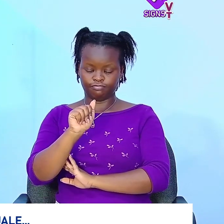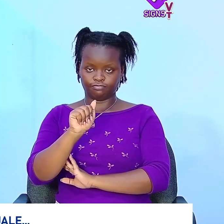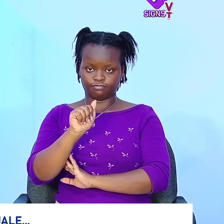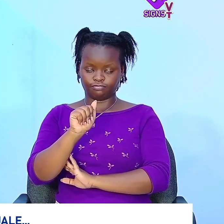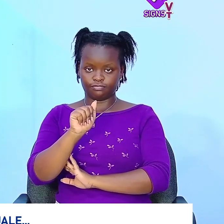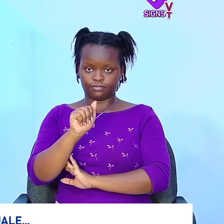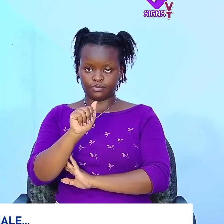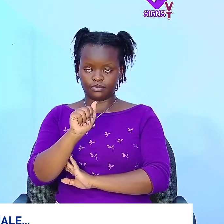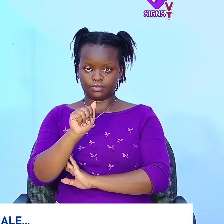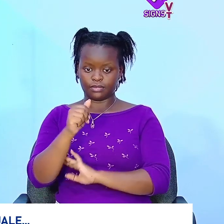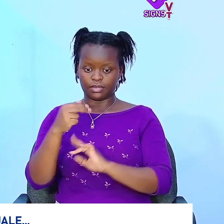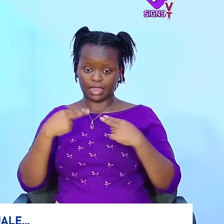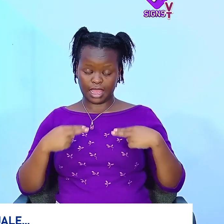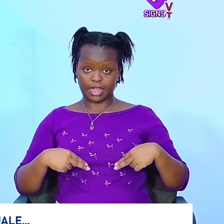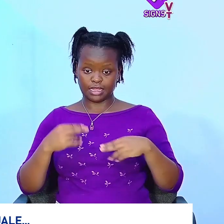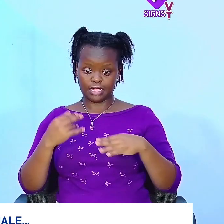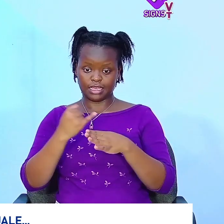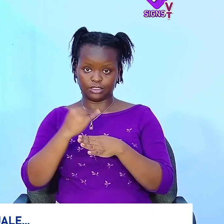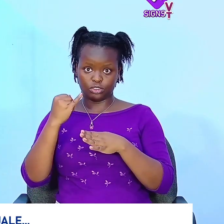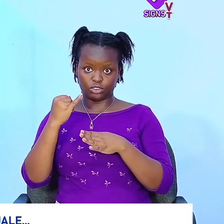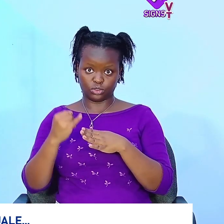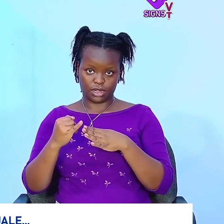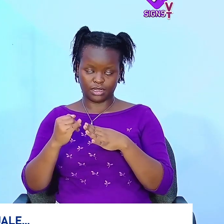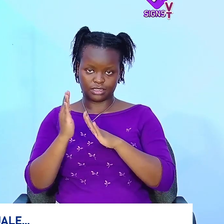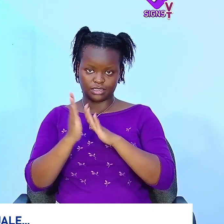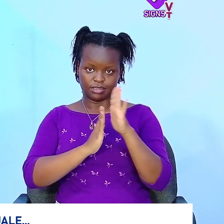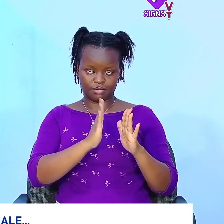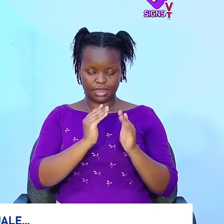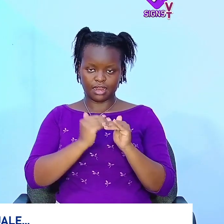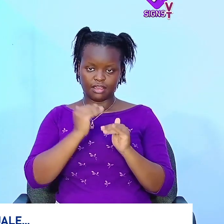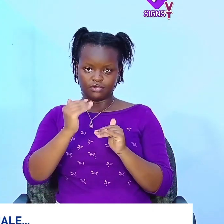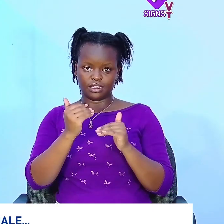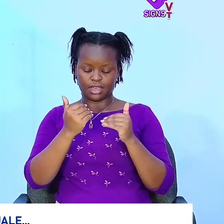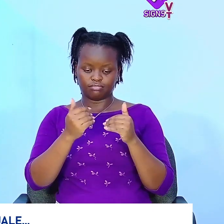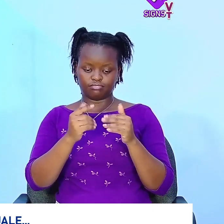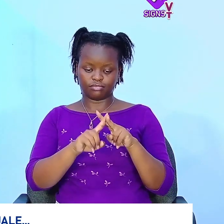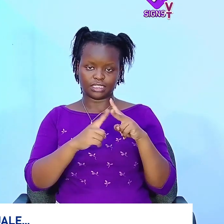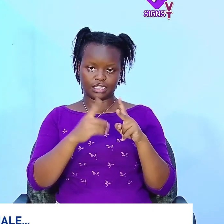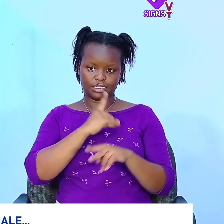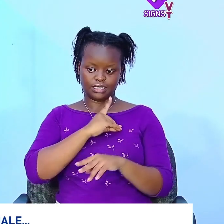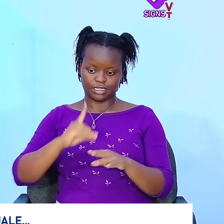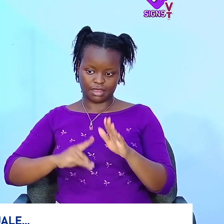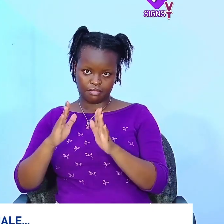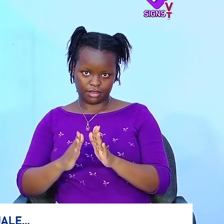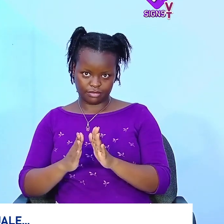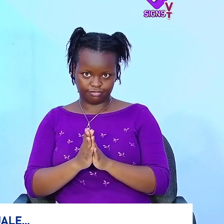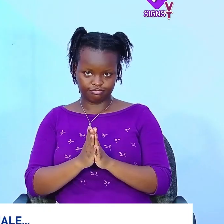SHA Health Insurance Scheme, after enrolling in December. Speaking during a